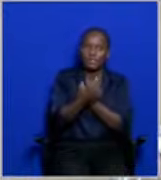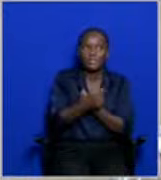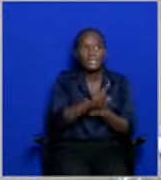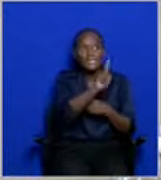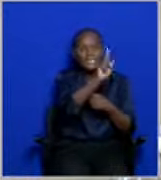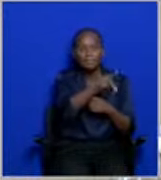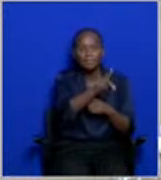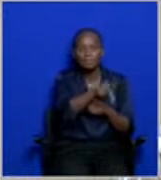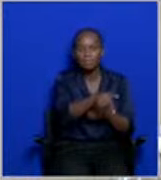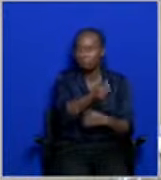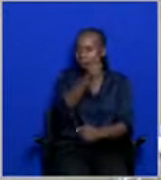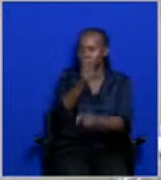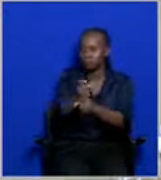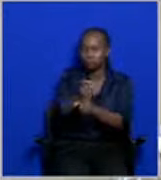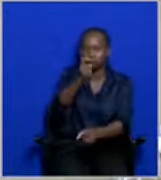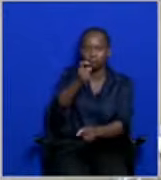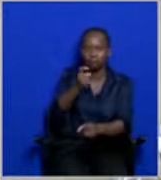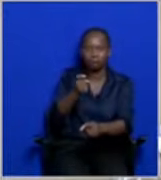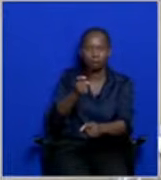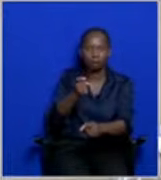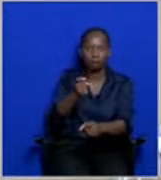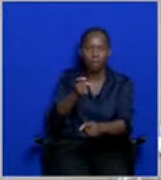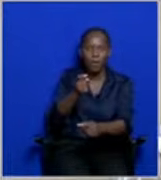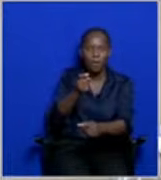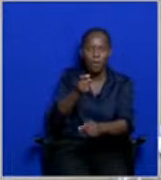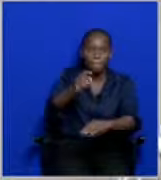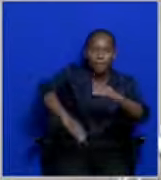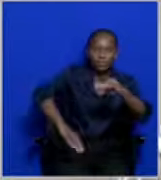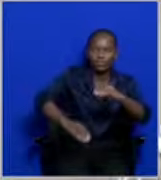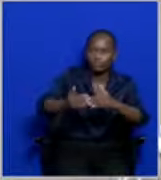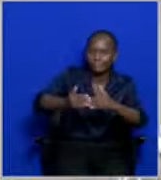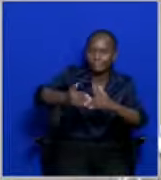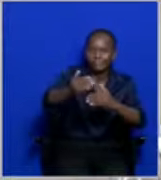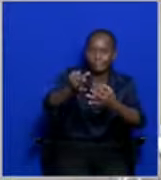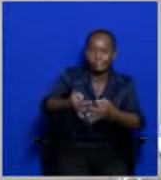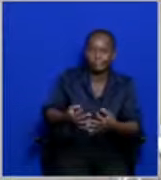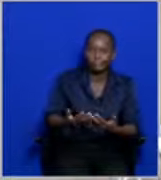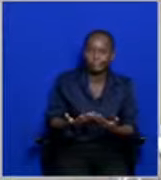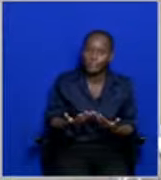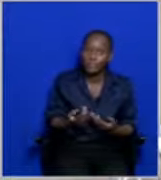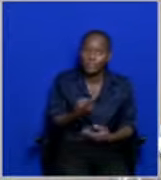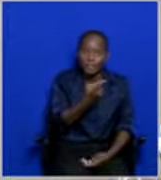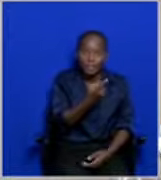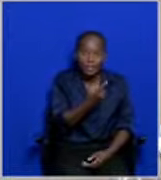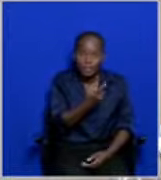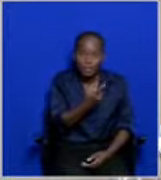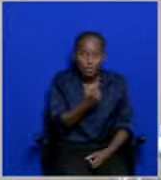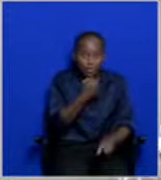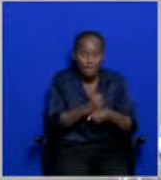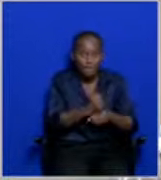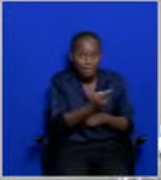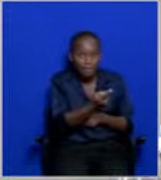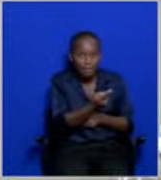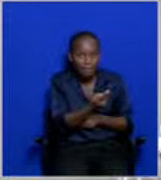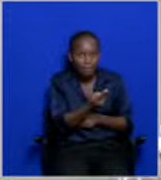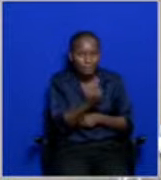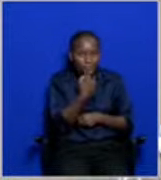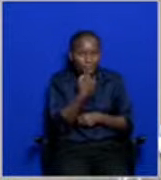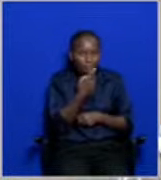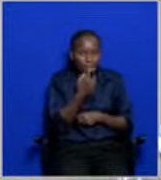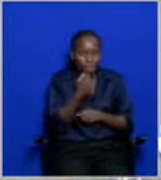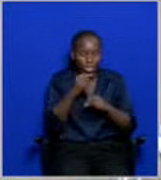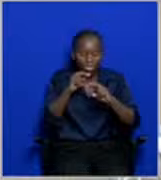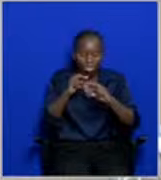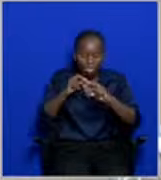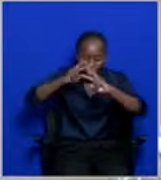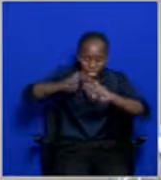this matter. Yes. So you never pursued it criminally because the DPP declined to prosecute. Yes.